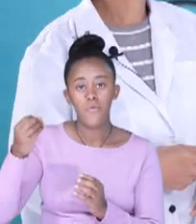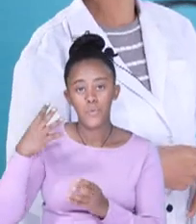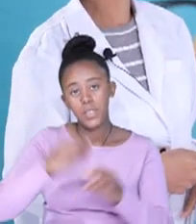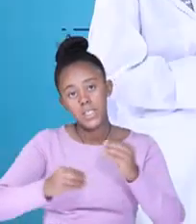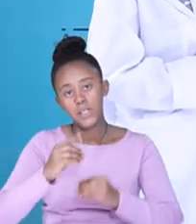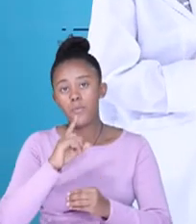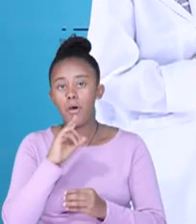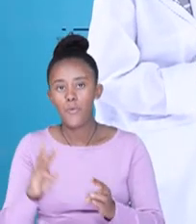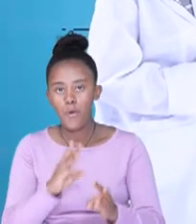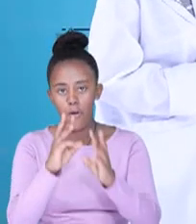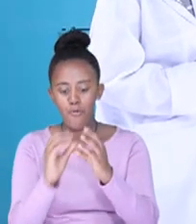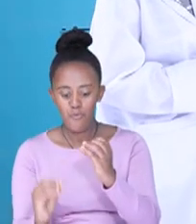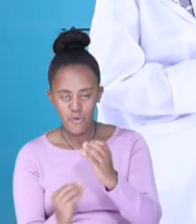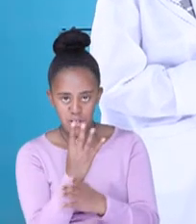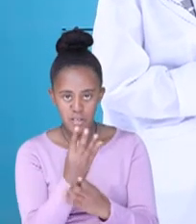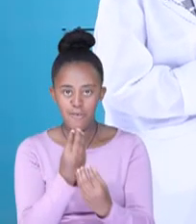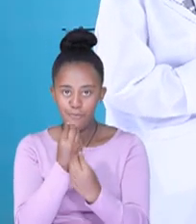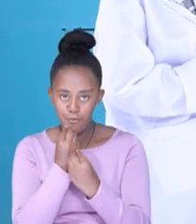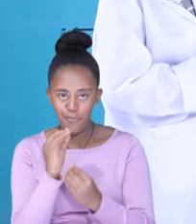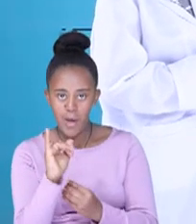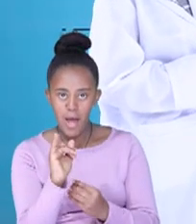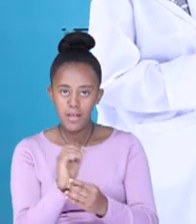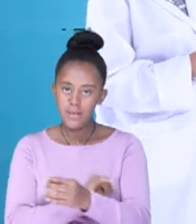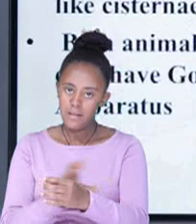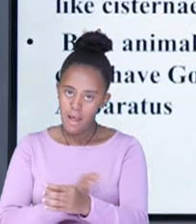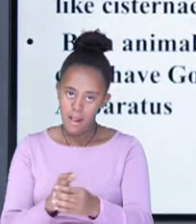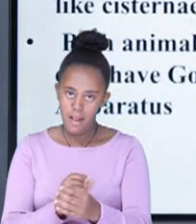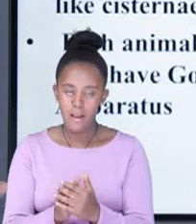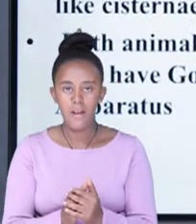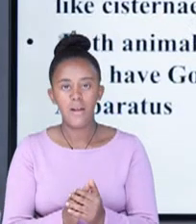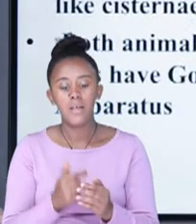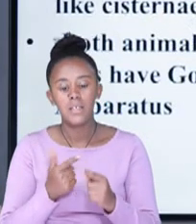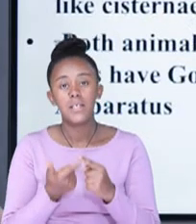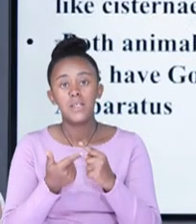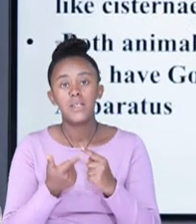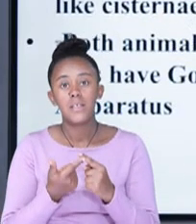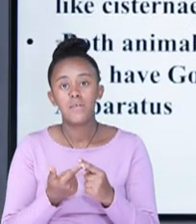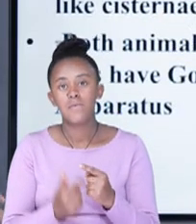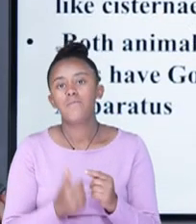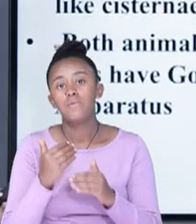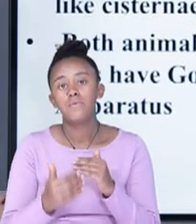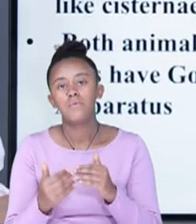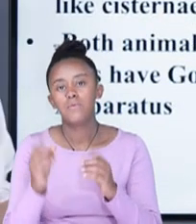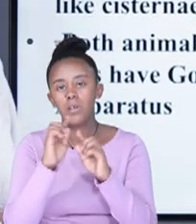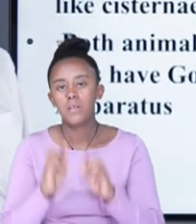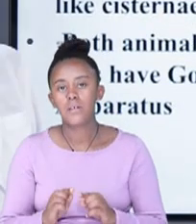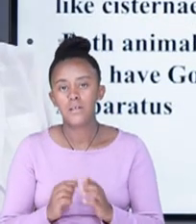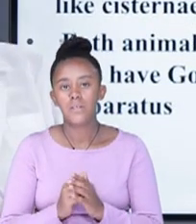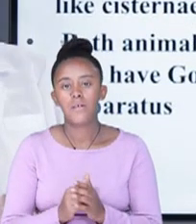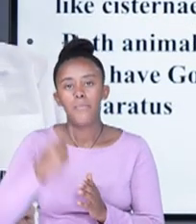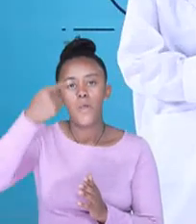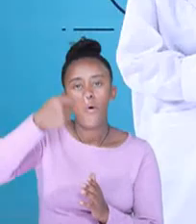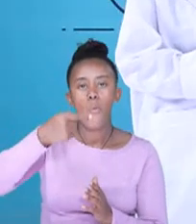of producing food by cells. The next structure that we are going to see is